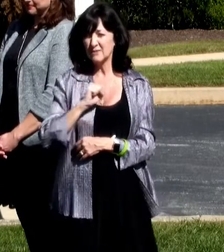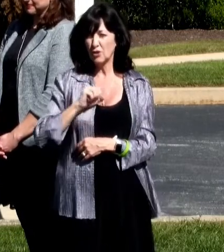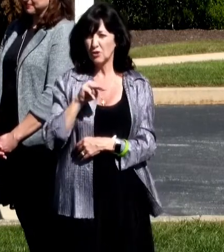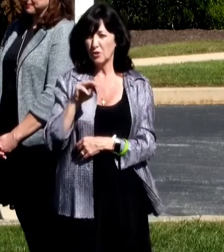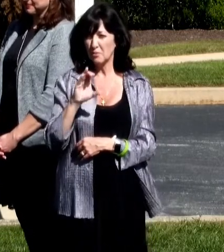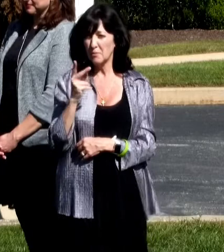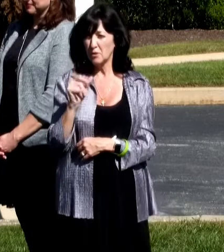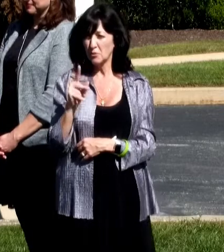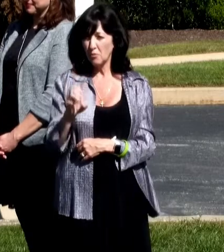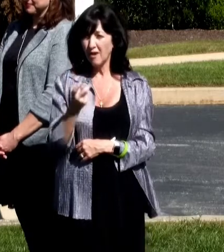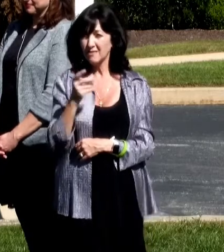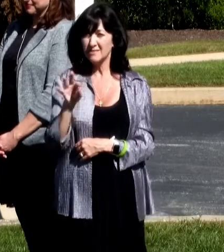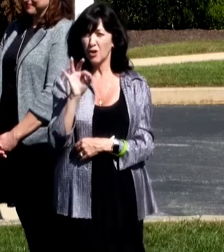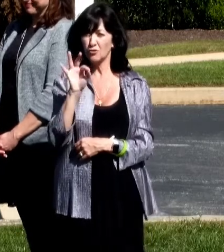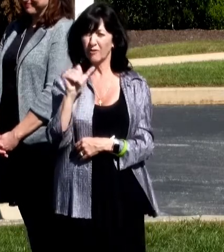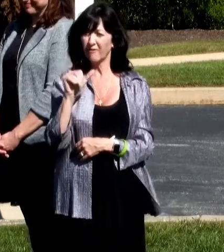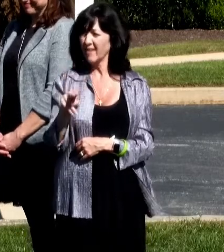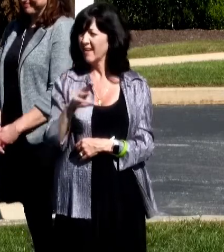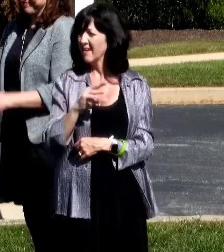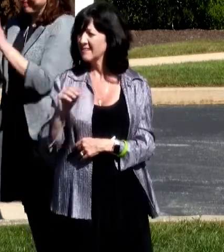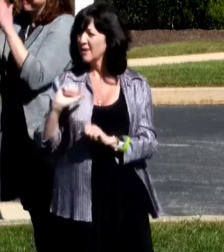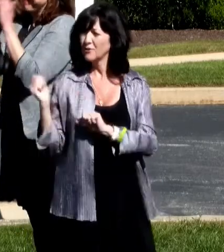Dr. Fan, and everybody else.